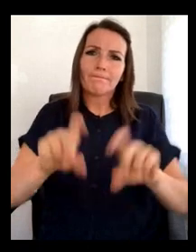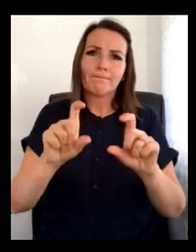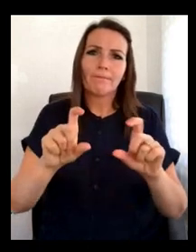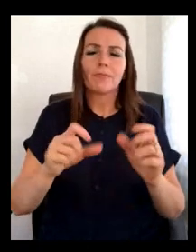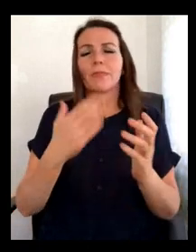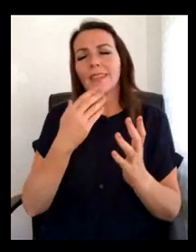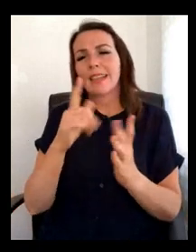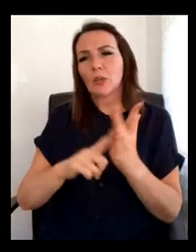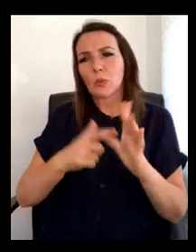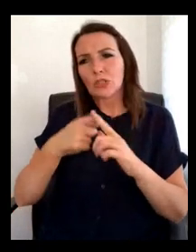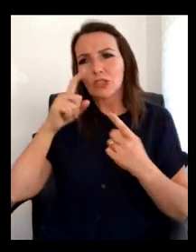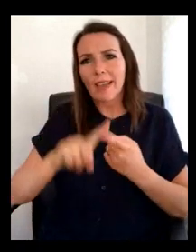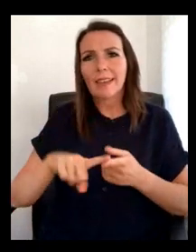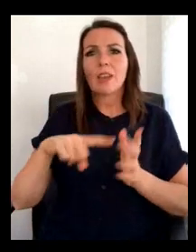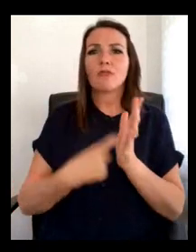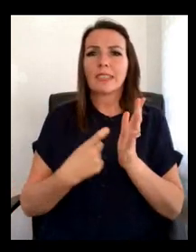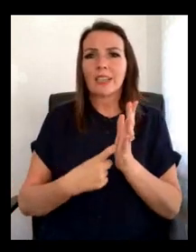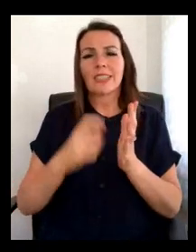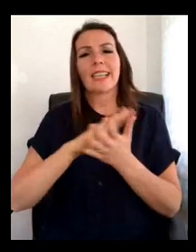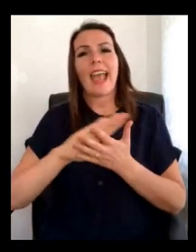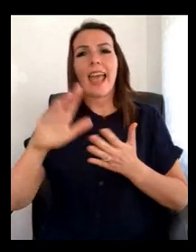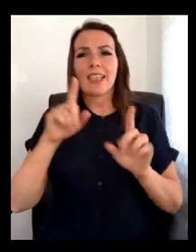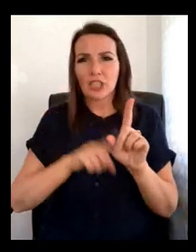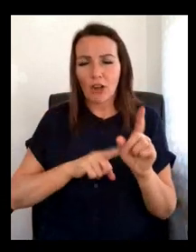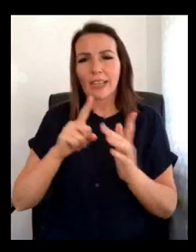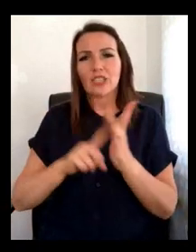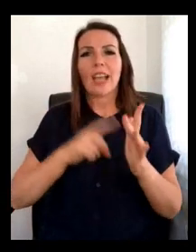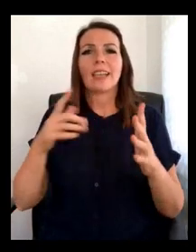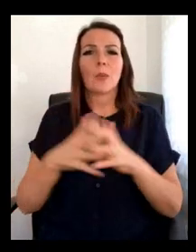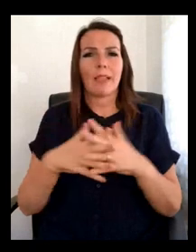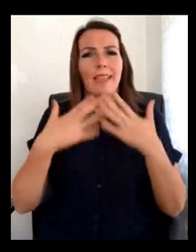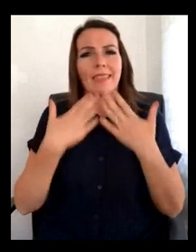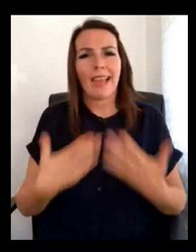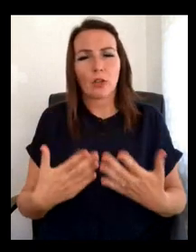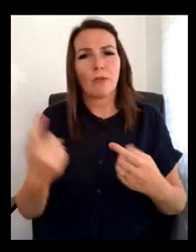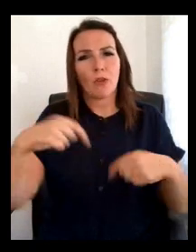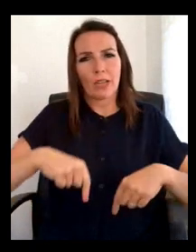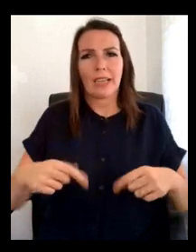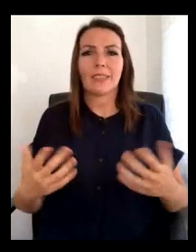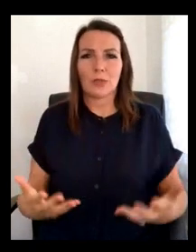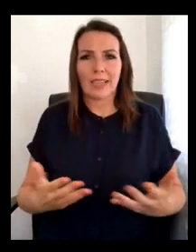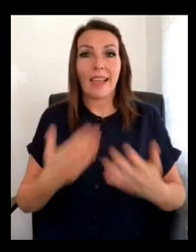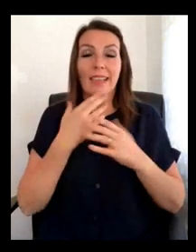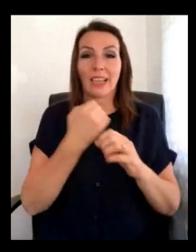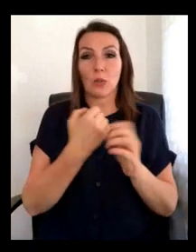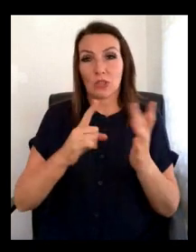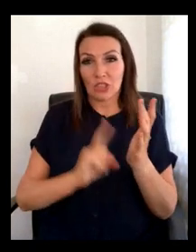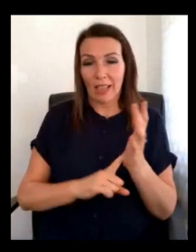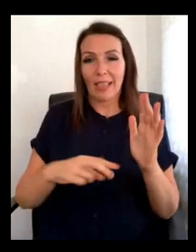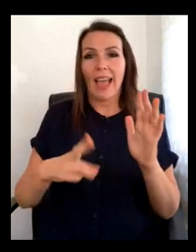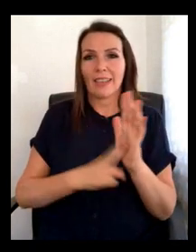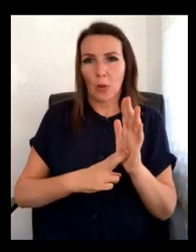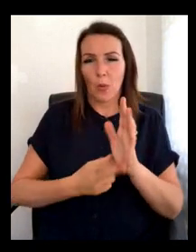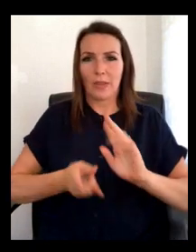Rucera Seethal, Helen Young and Jackie Wylie. Thank you so much for joining us, and thanks too to Jill and Nicole on BSL signing today,